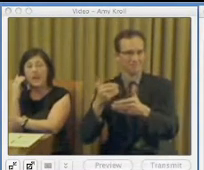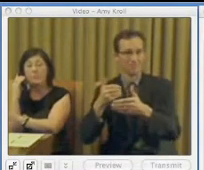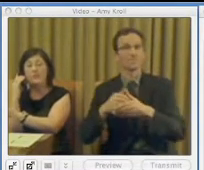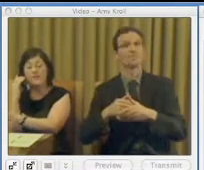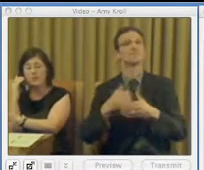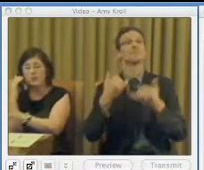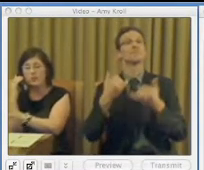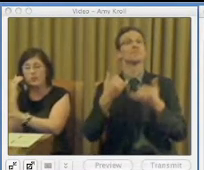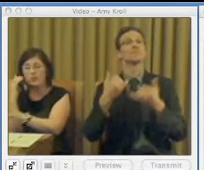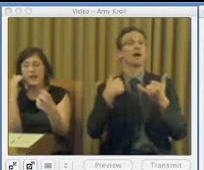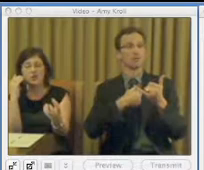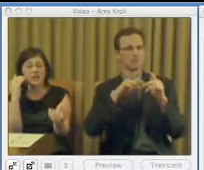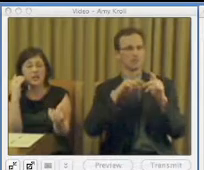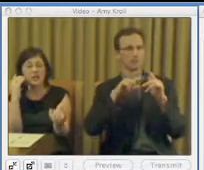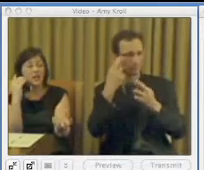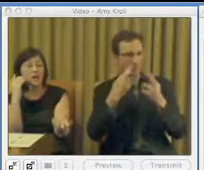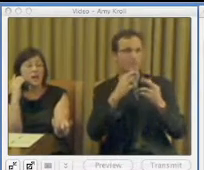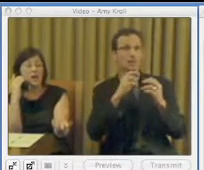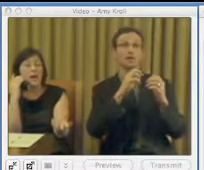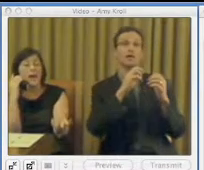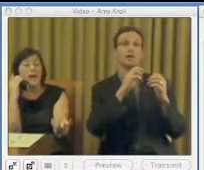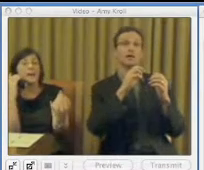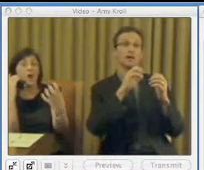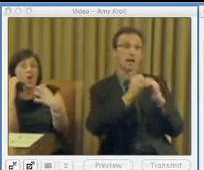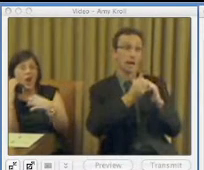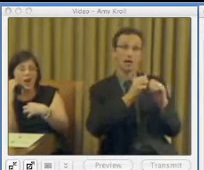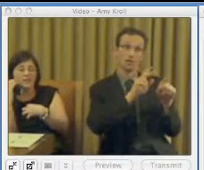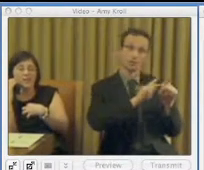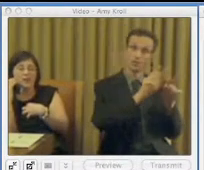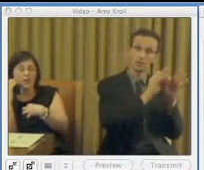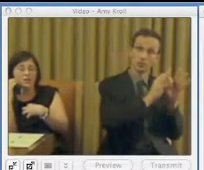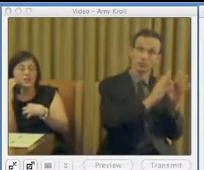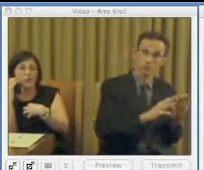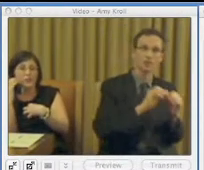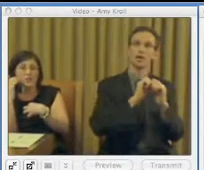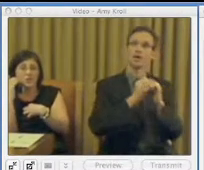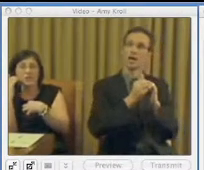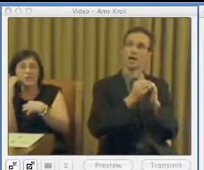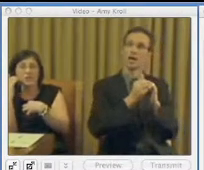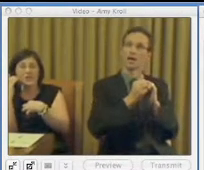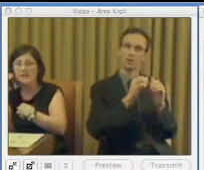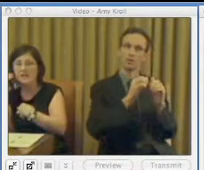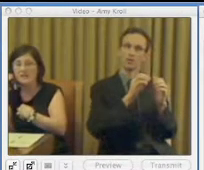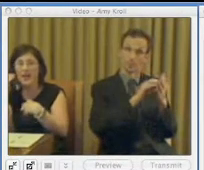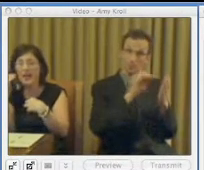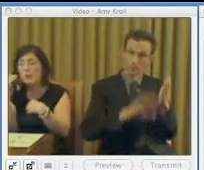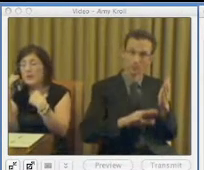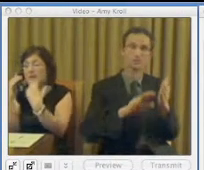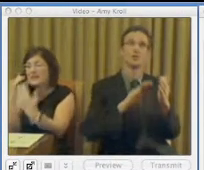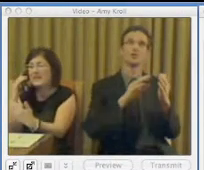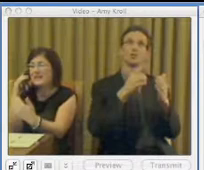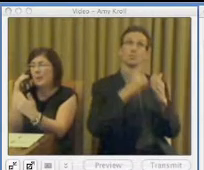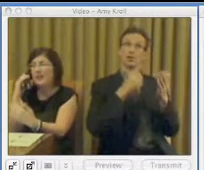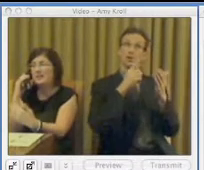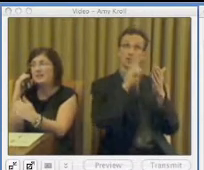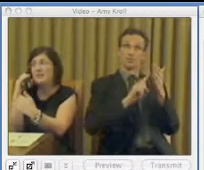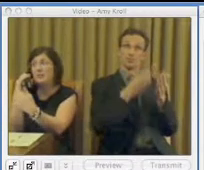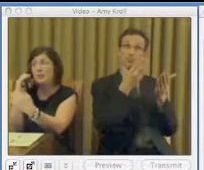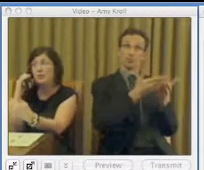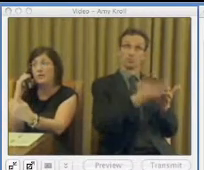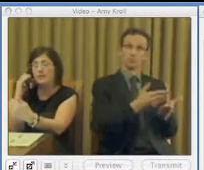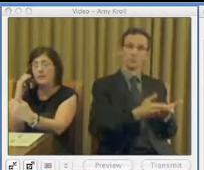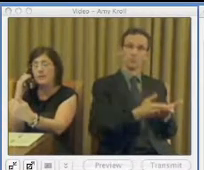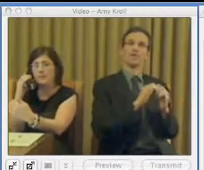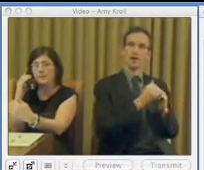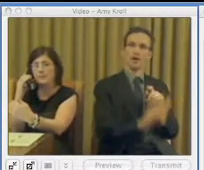how students and how professionals actually apply the knowledge from the research in their practice. So how do we